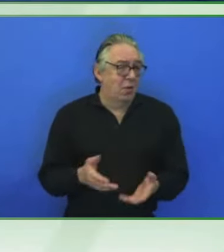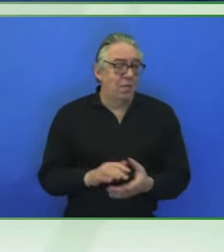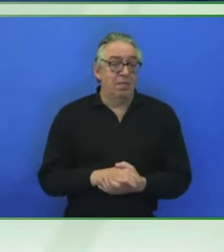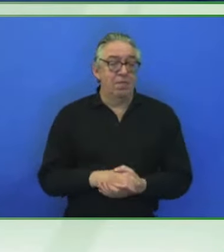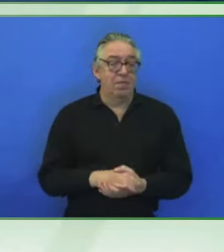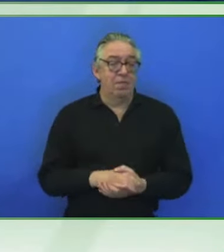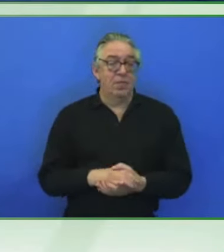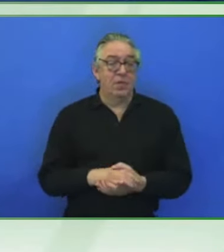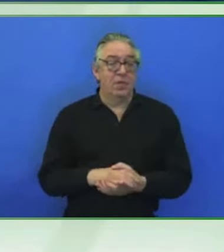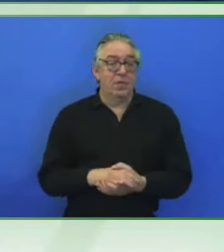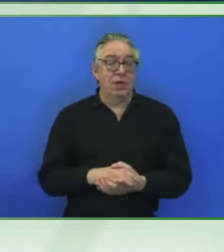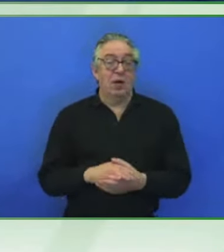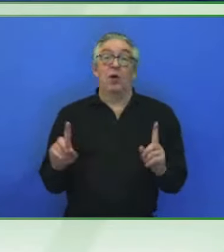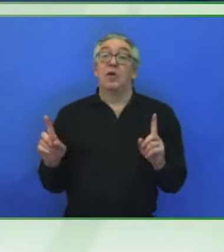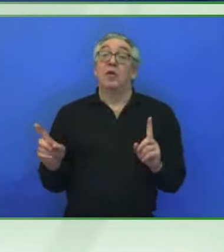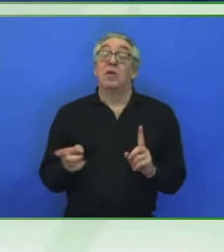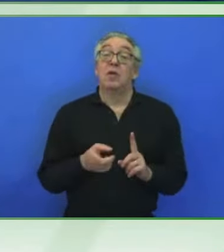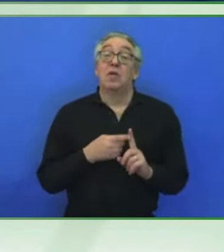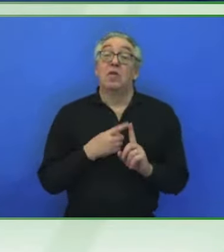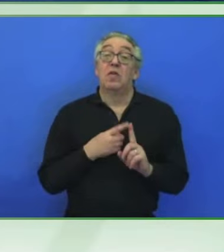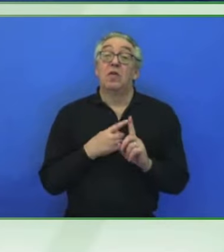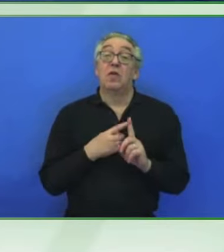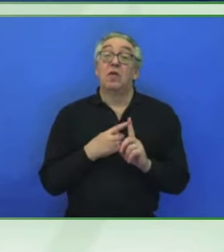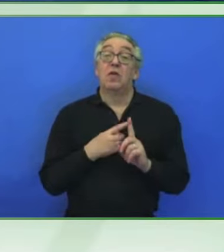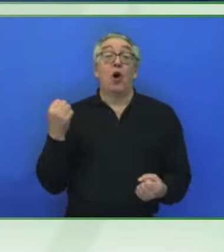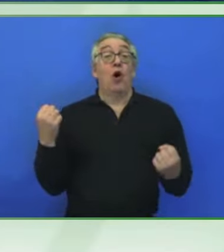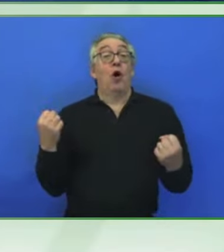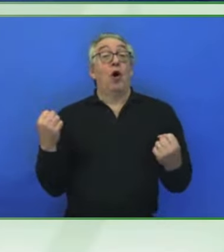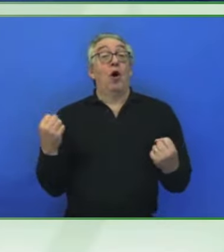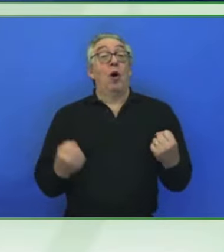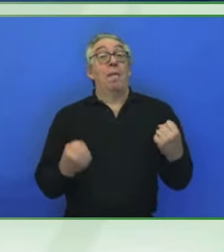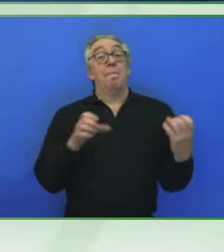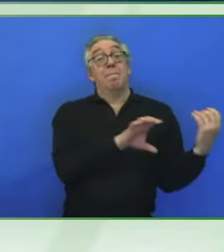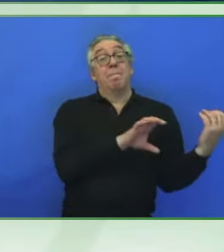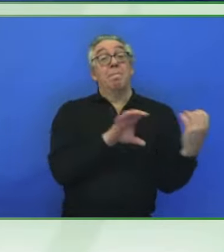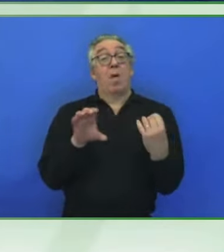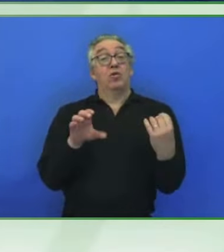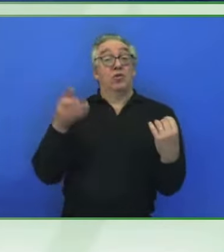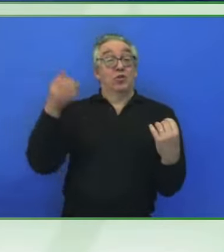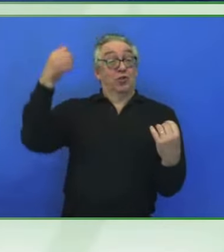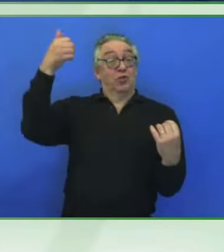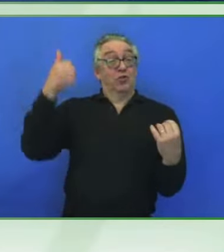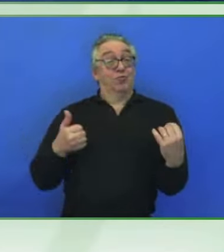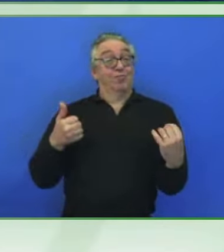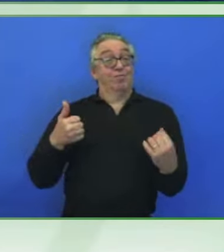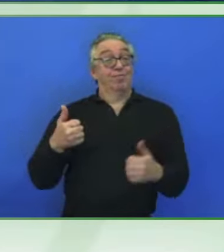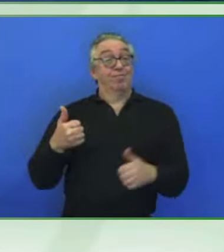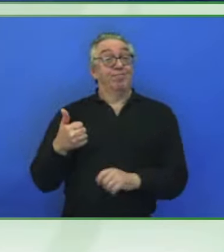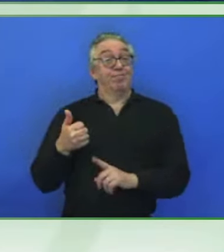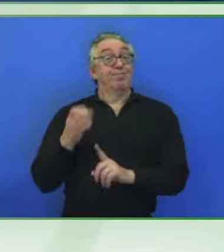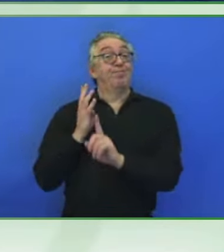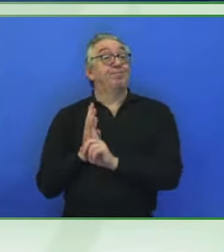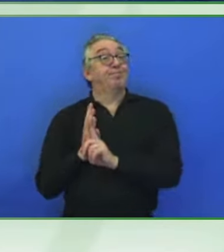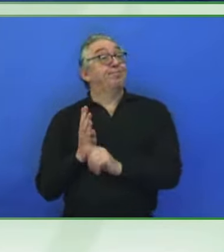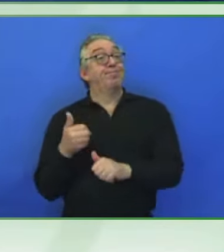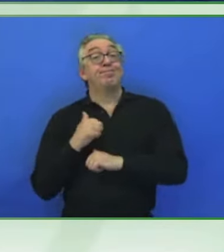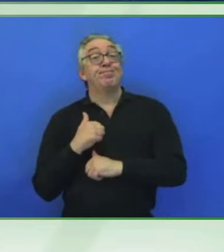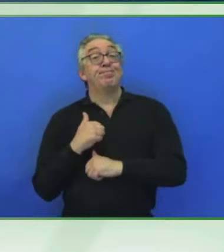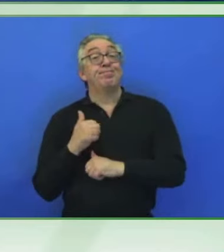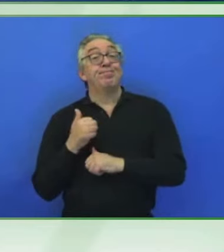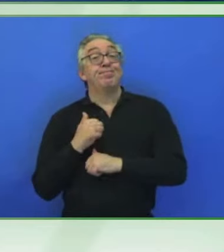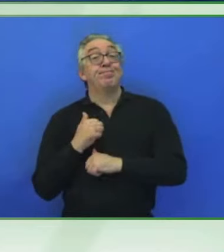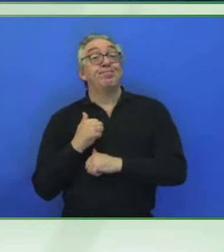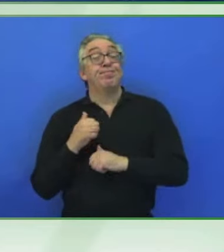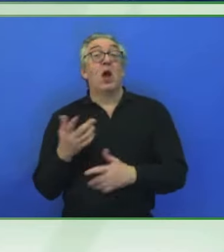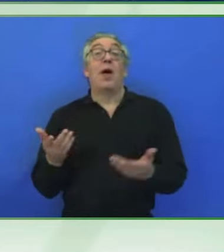at bus stops. TMB has implemented a new technological system in the bus network that is based on